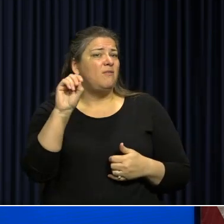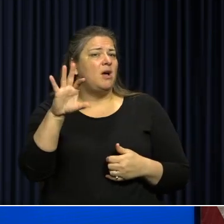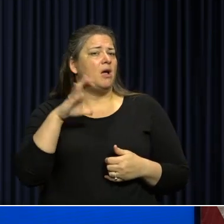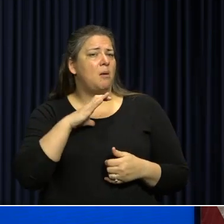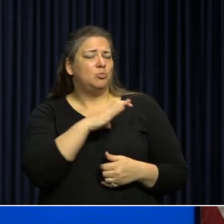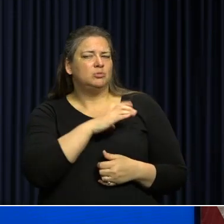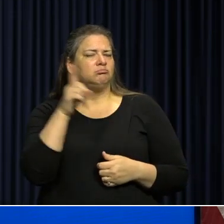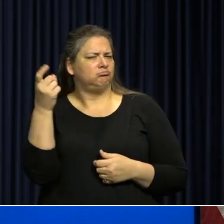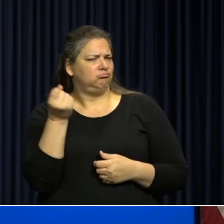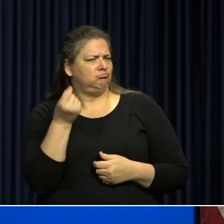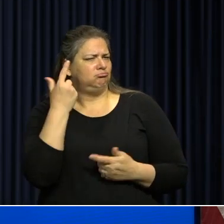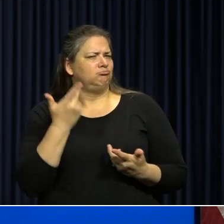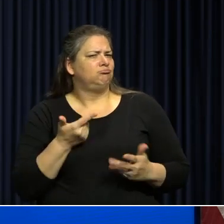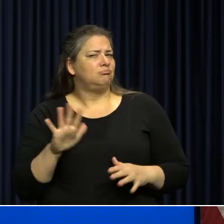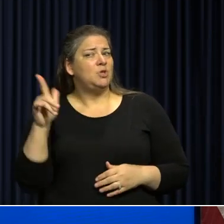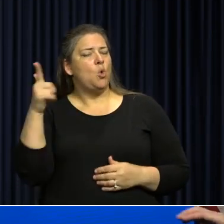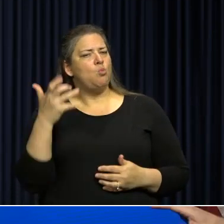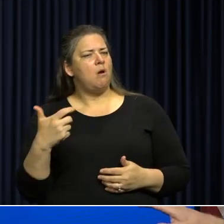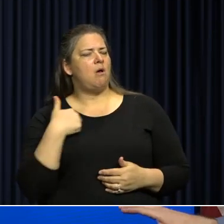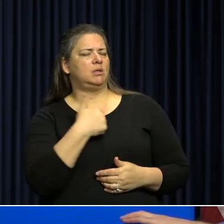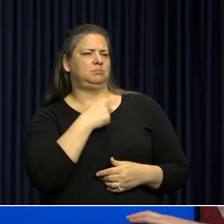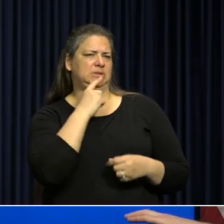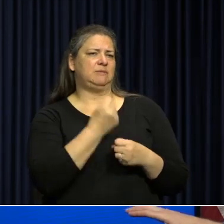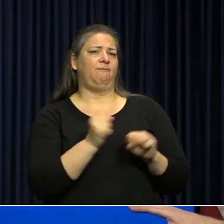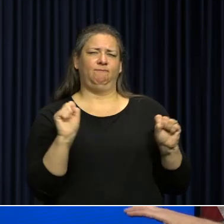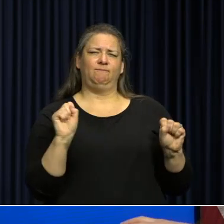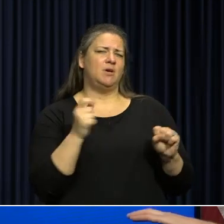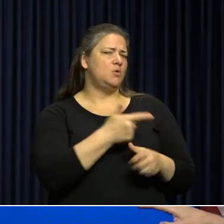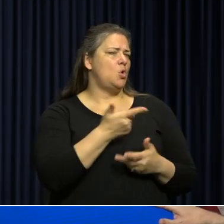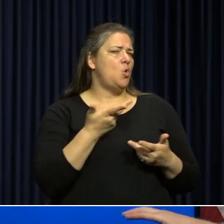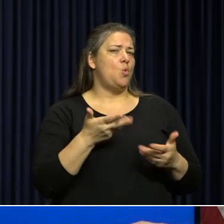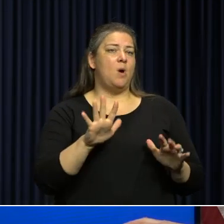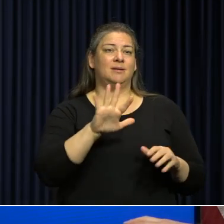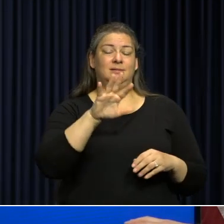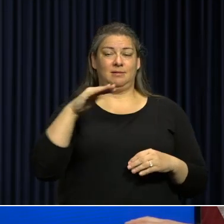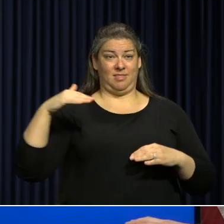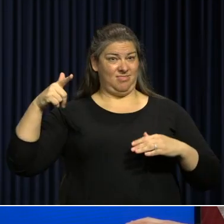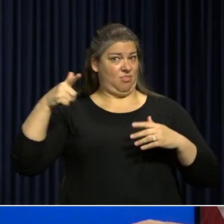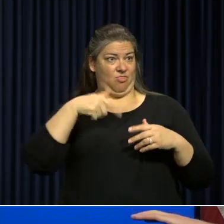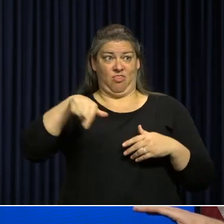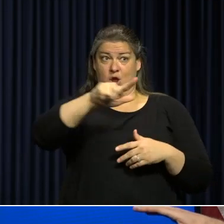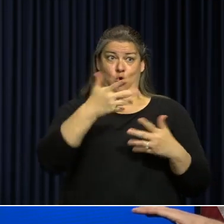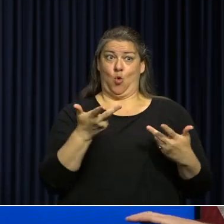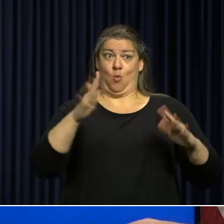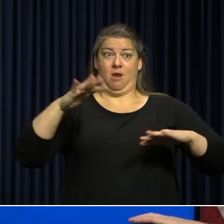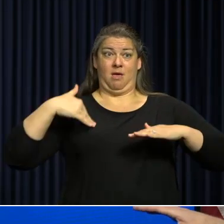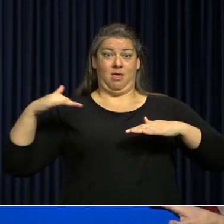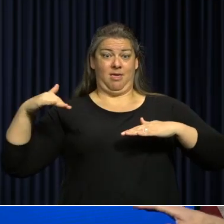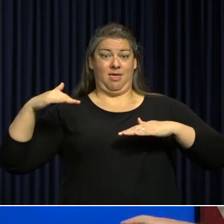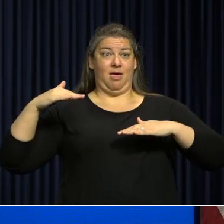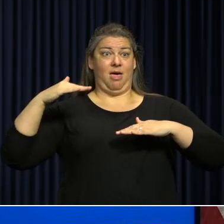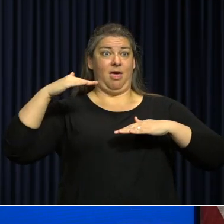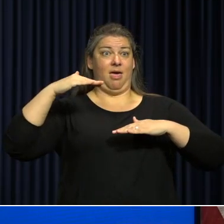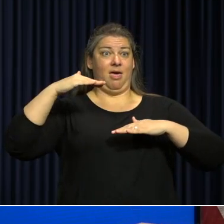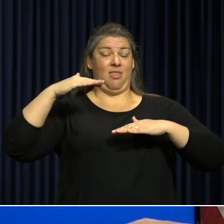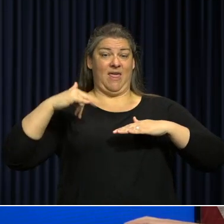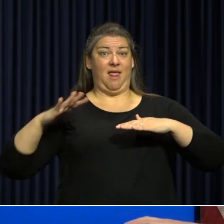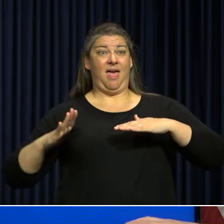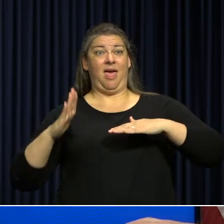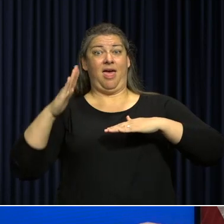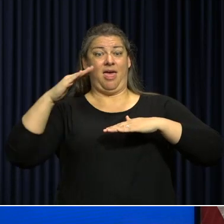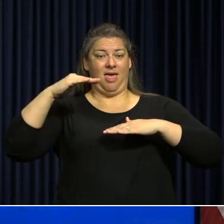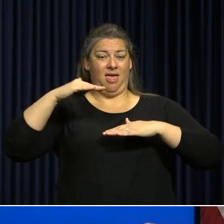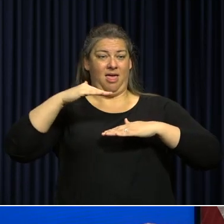all understand that, and they want this to be done safely because they don't want that second spike. If we can open safely and prevent a second